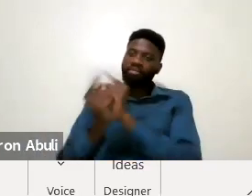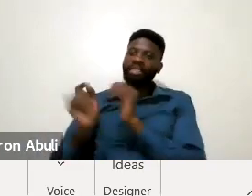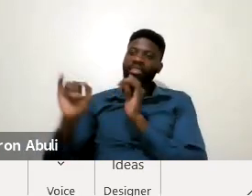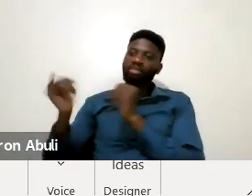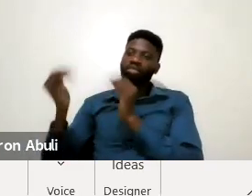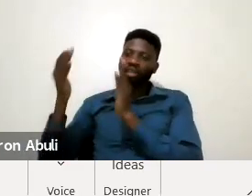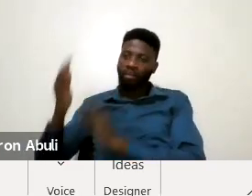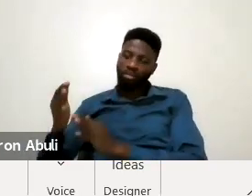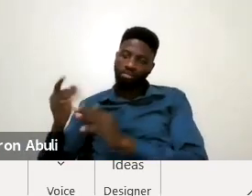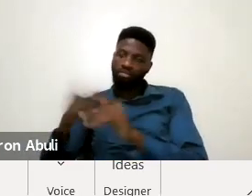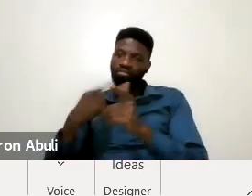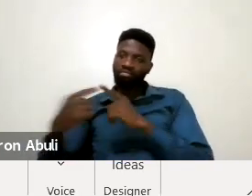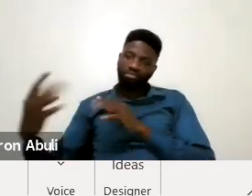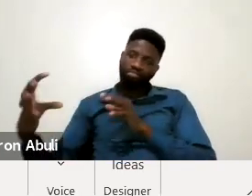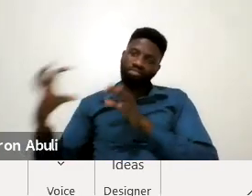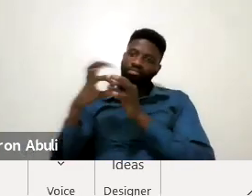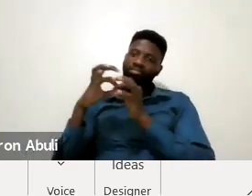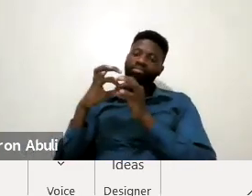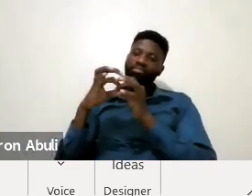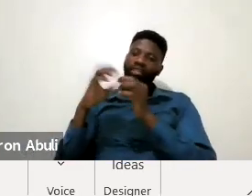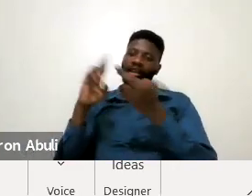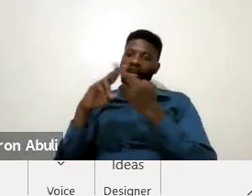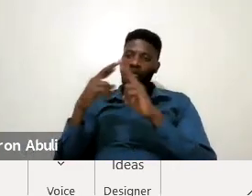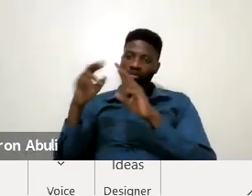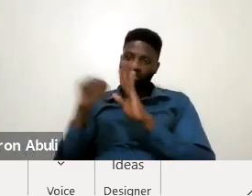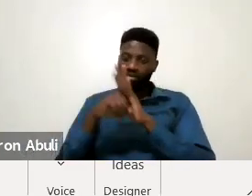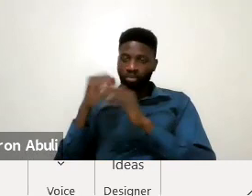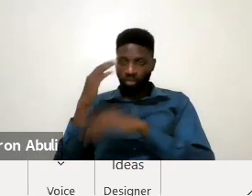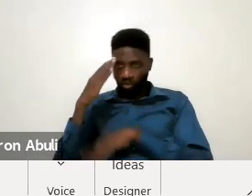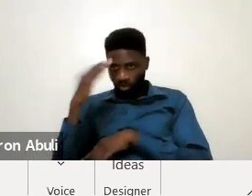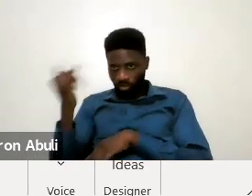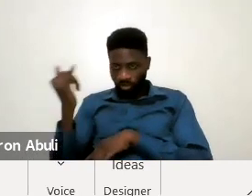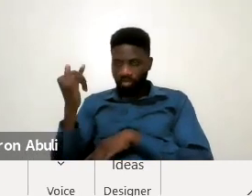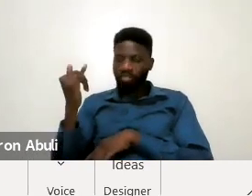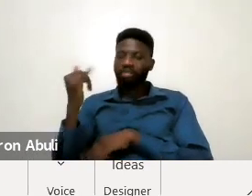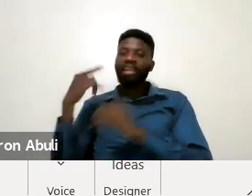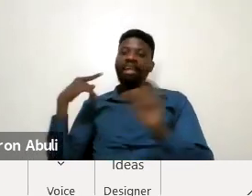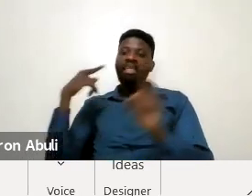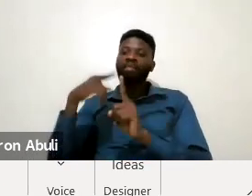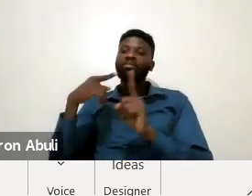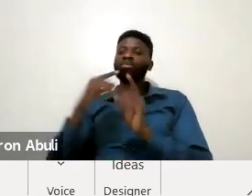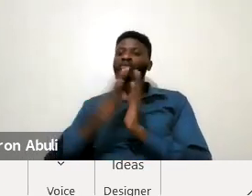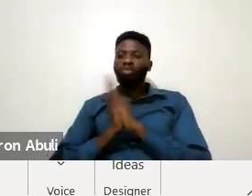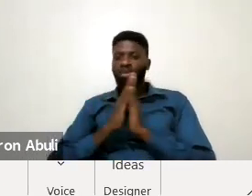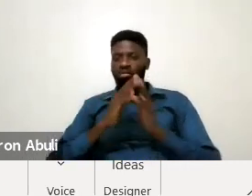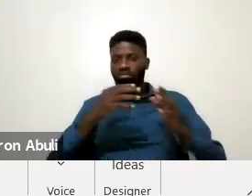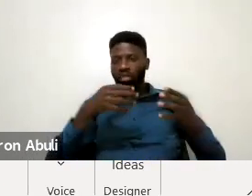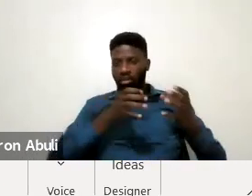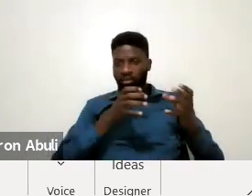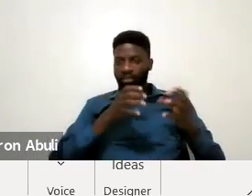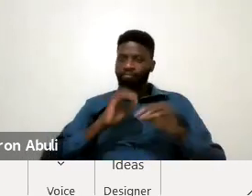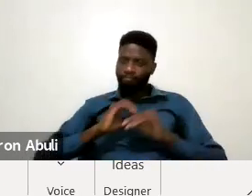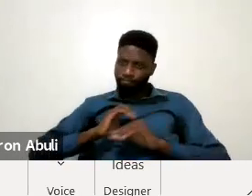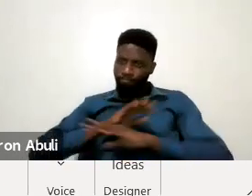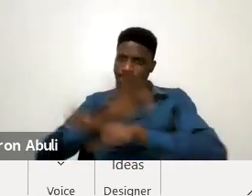you can be able to form a relationship, because PR is about also influencing the narrative of your organization out there. And how do you influence